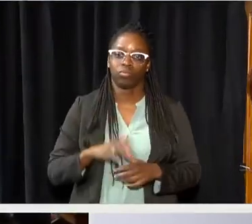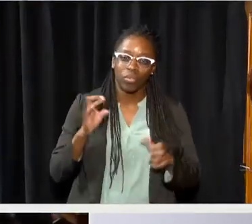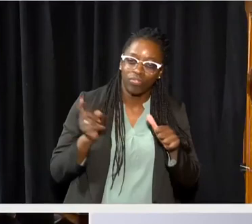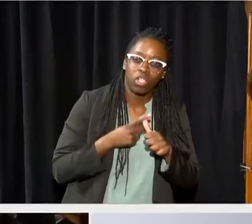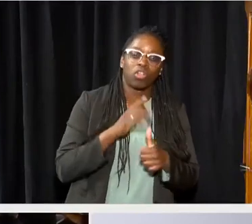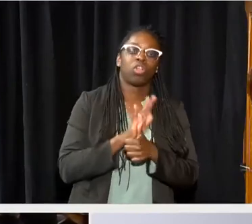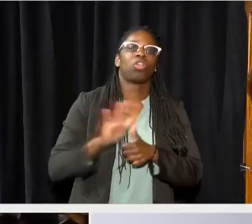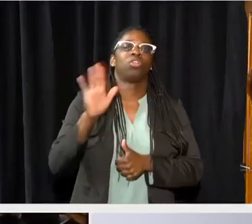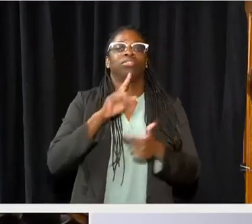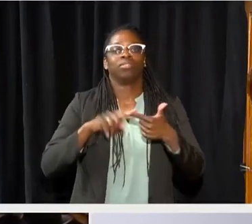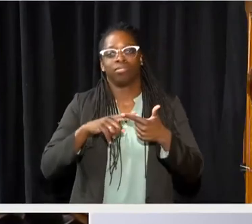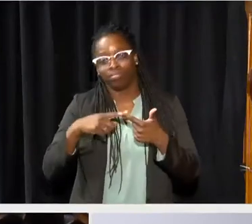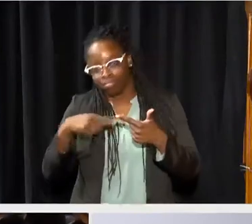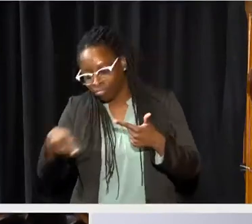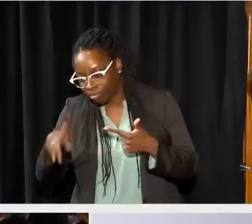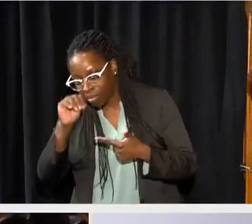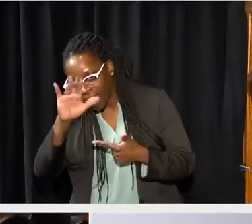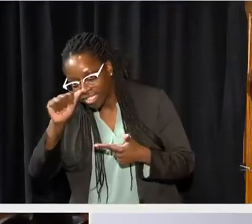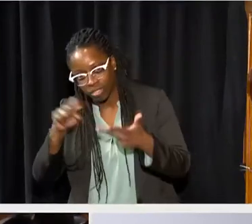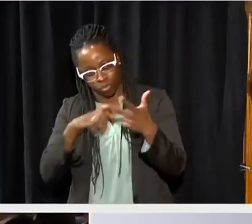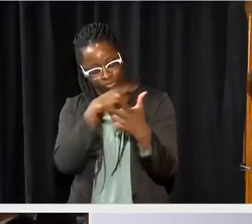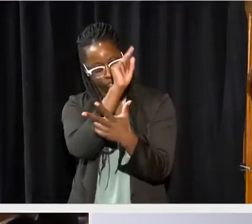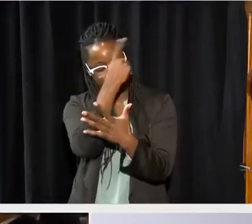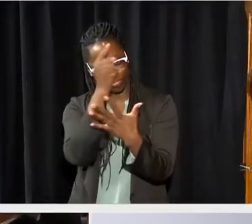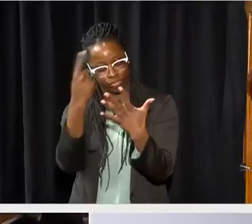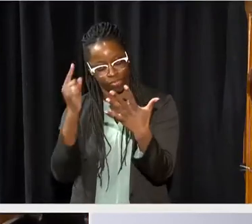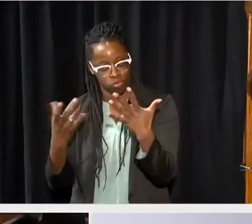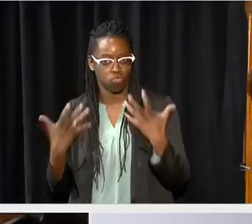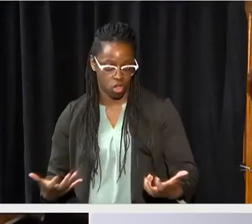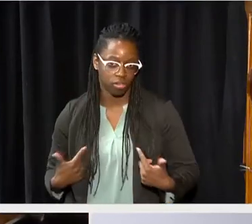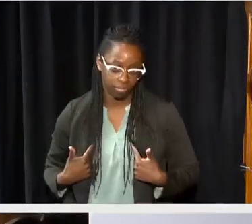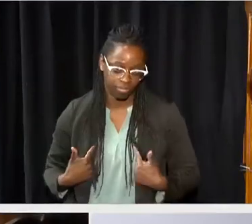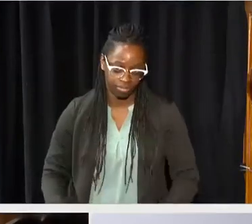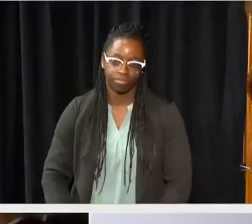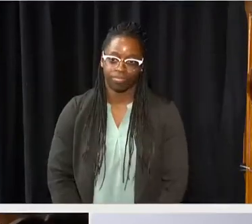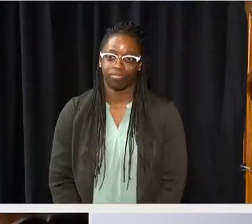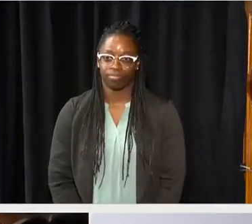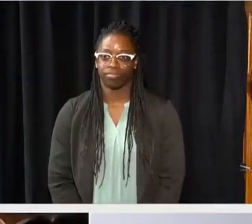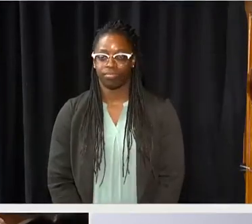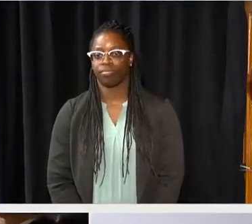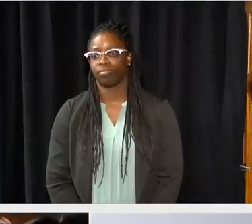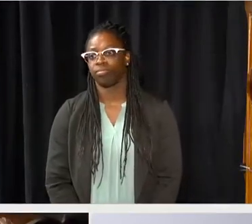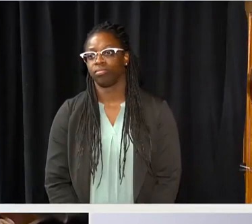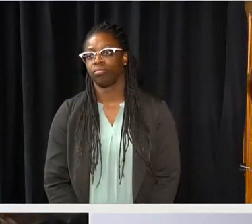Every child in this state needs to be able to read